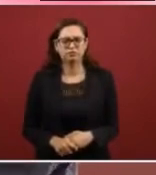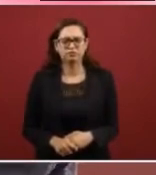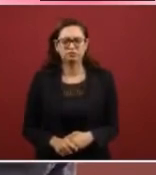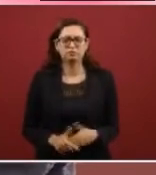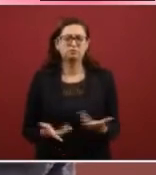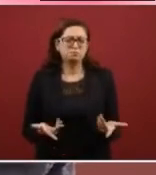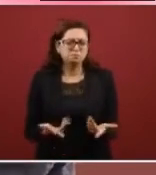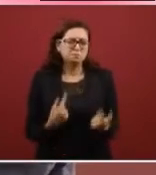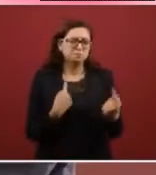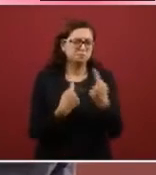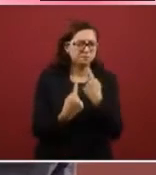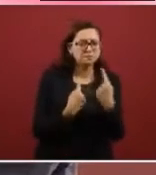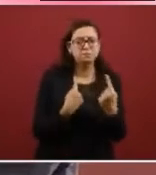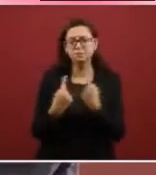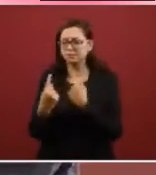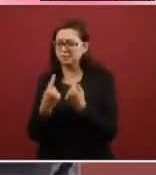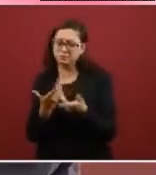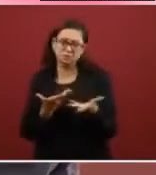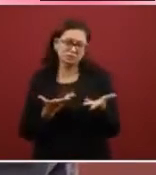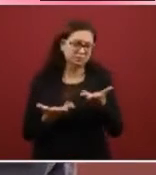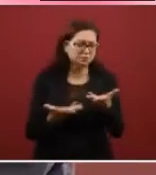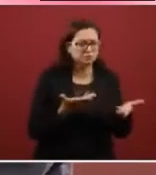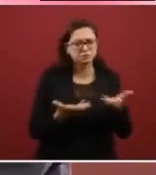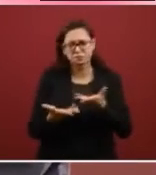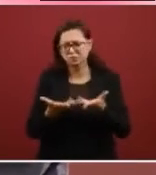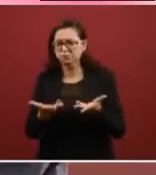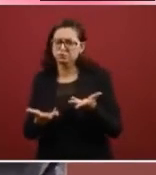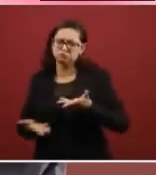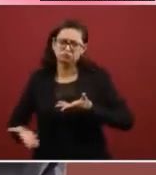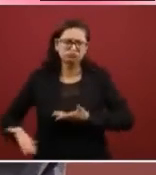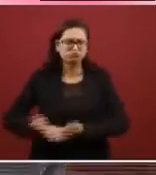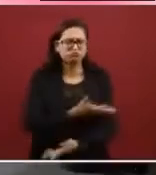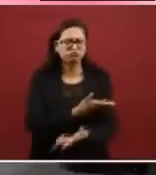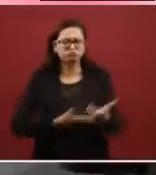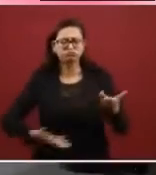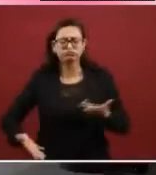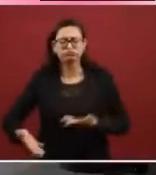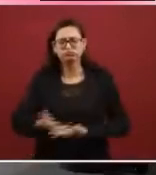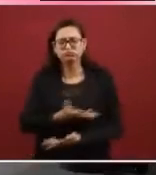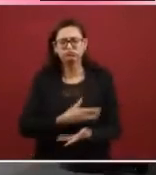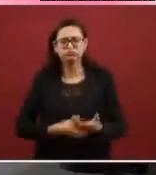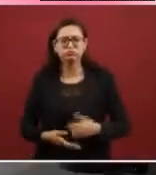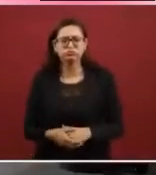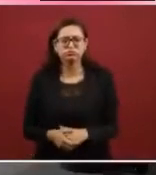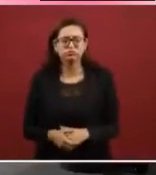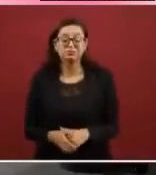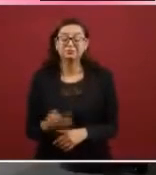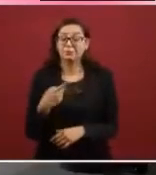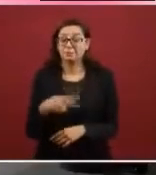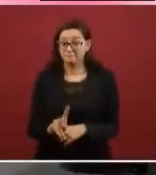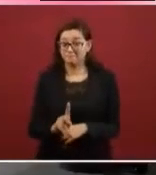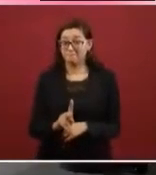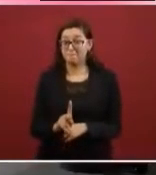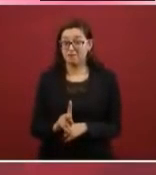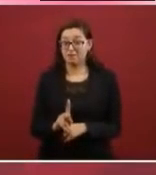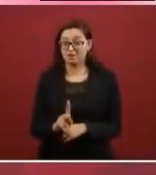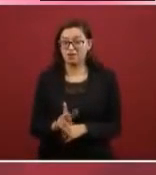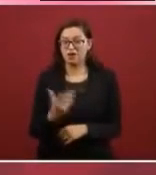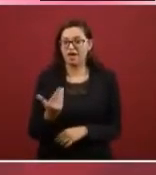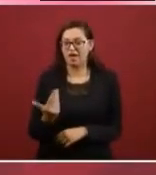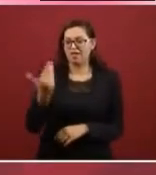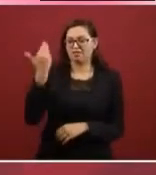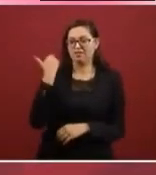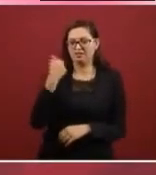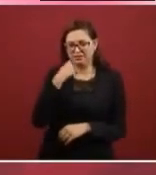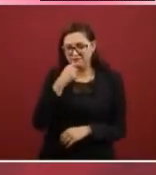diálogo, and to dialogue, to circular, speak, circular dialogue. Este, pero sí, les decía yo la vez pasada, but